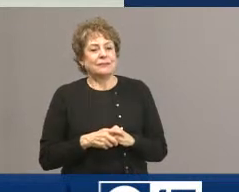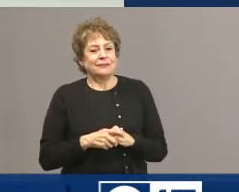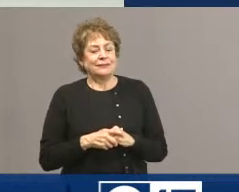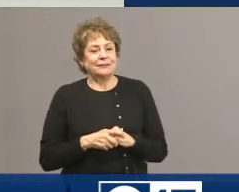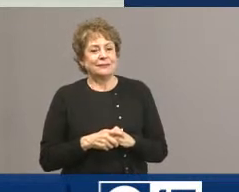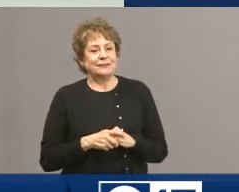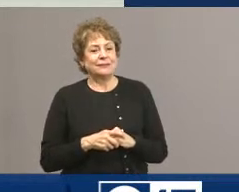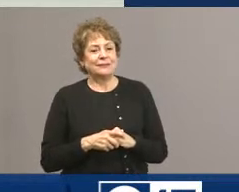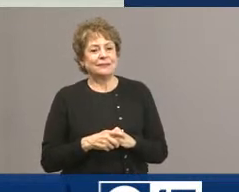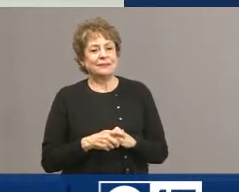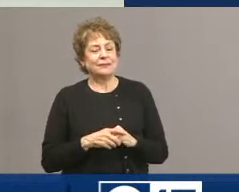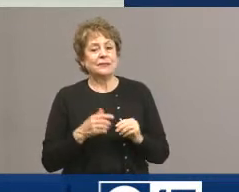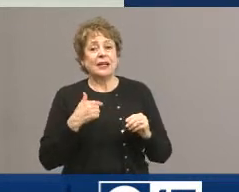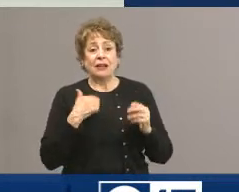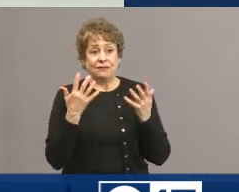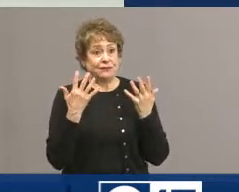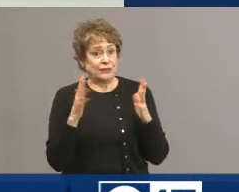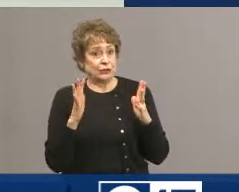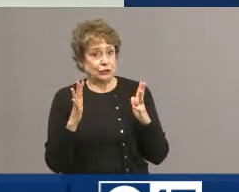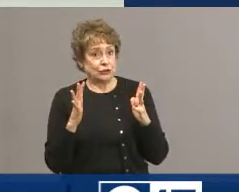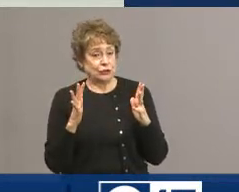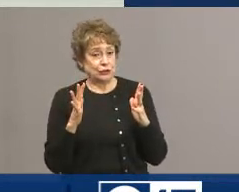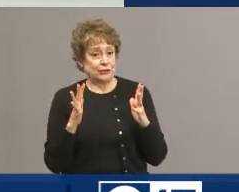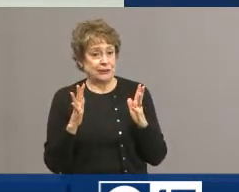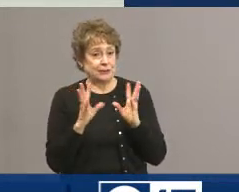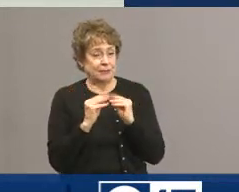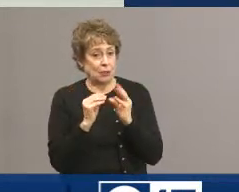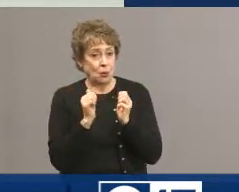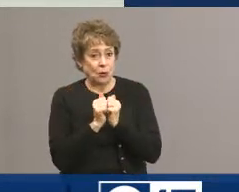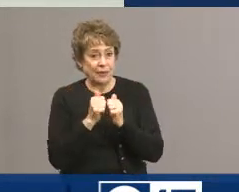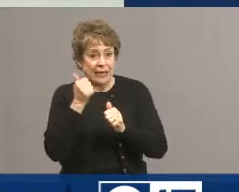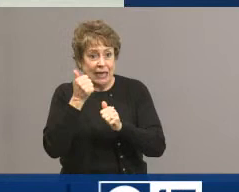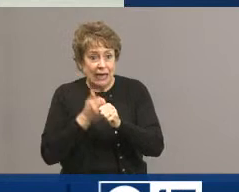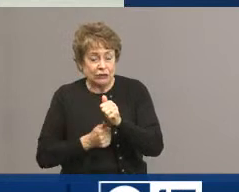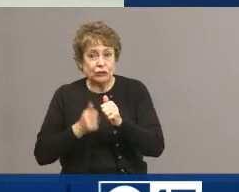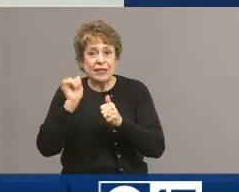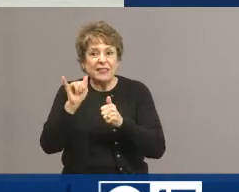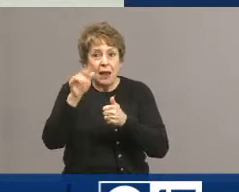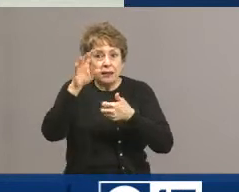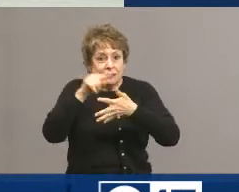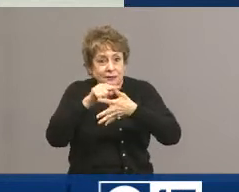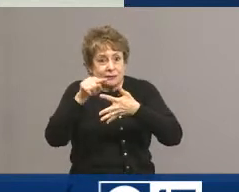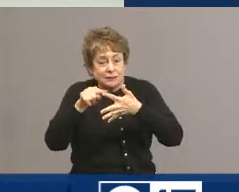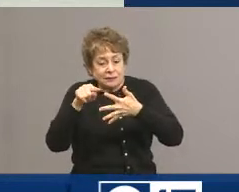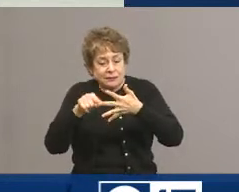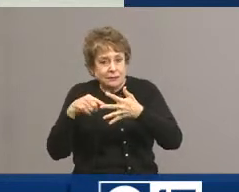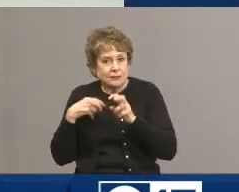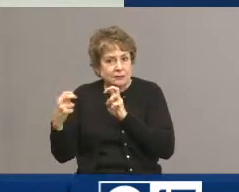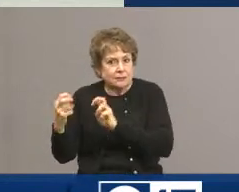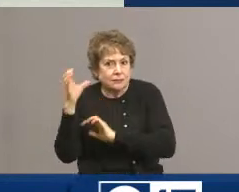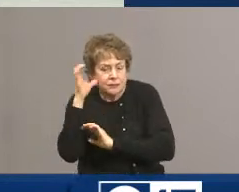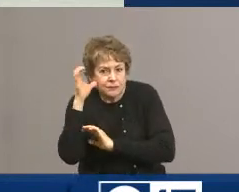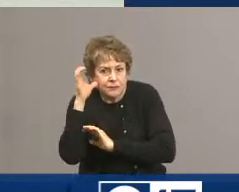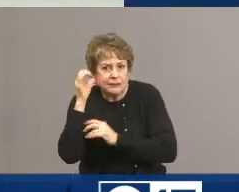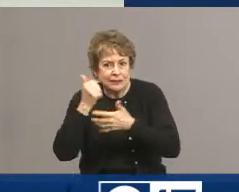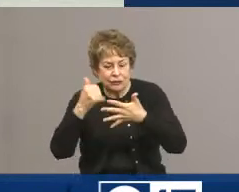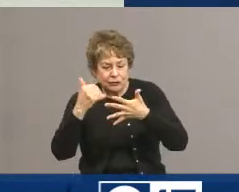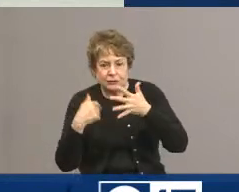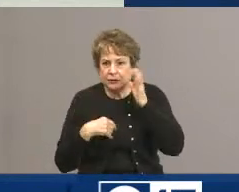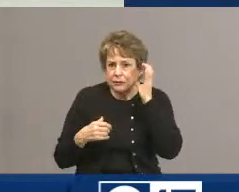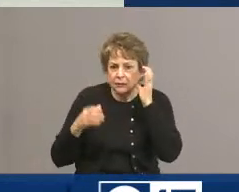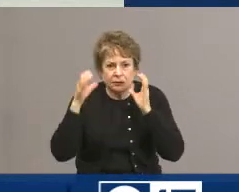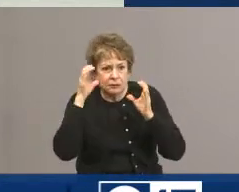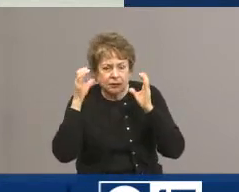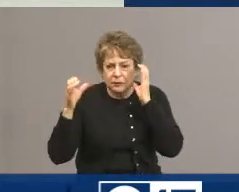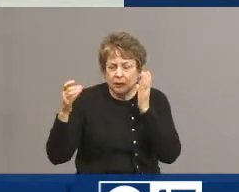with each of them, hear their thoughts, talk about our situation in Arizona, and I also want to